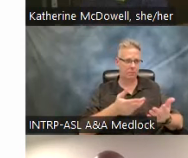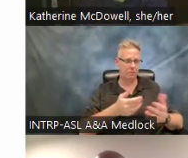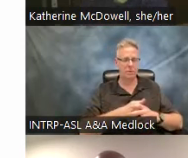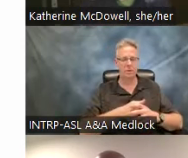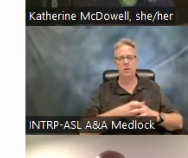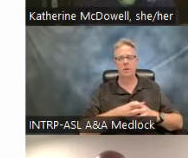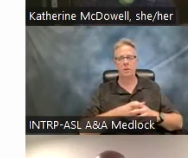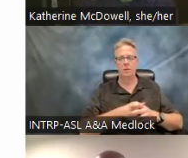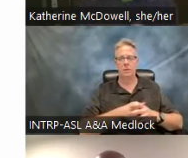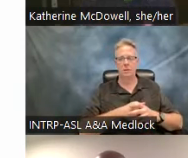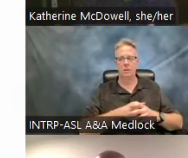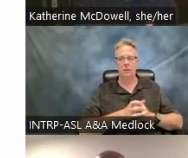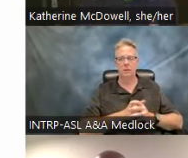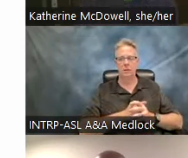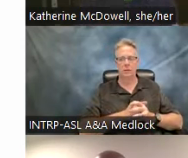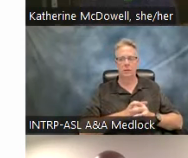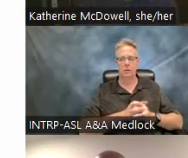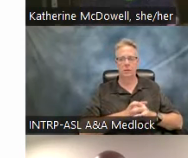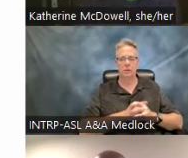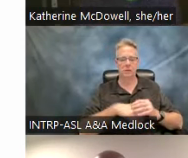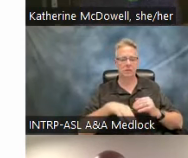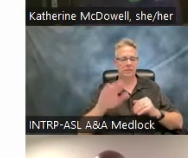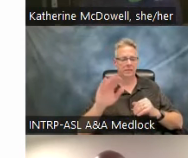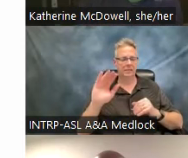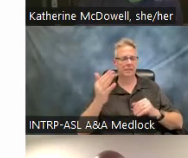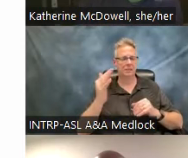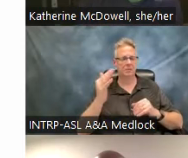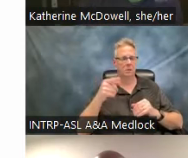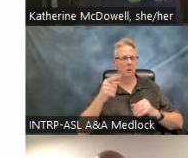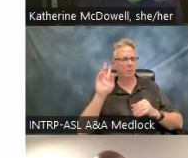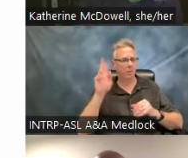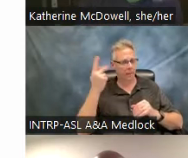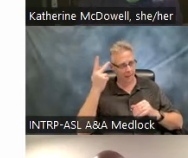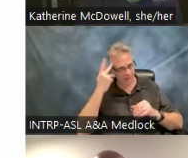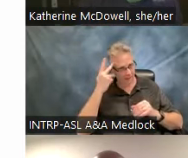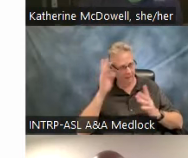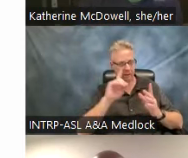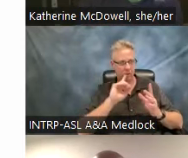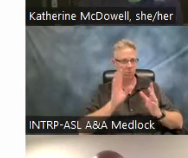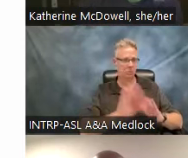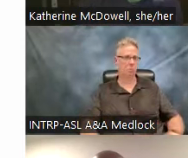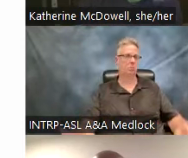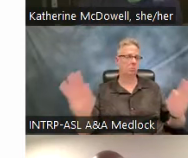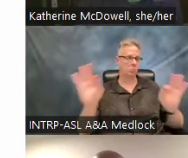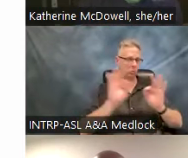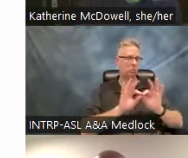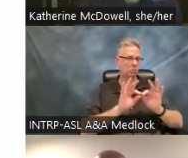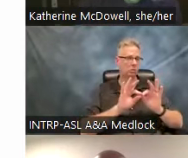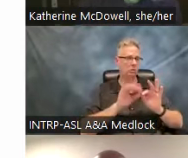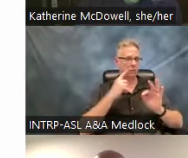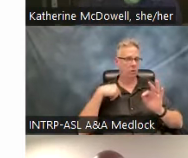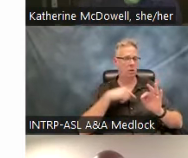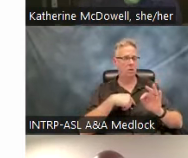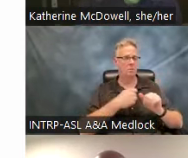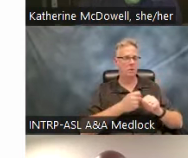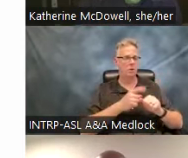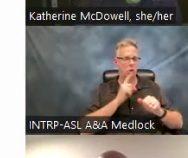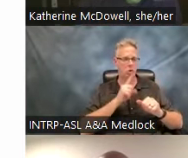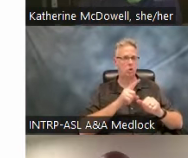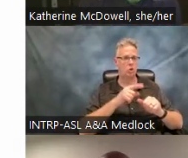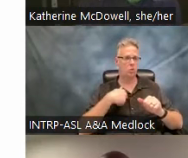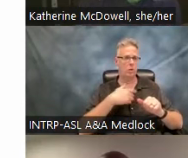guess it seems to me to be a politically significant thing for us to weigh in on this. And I guess I'm